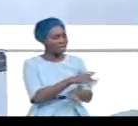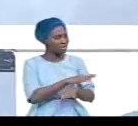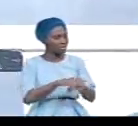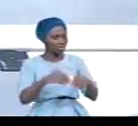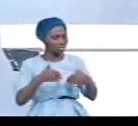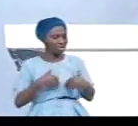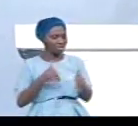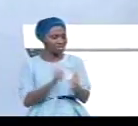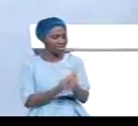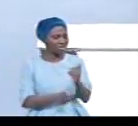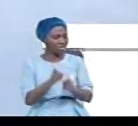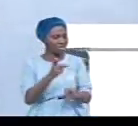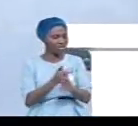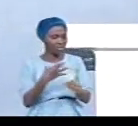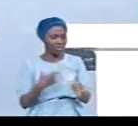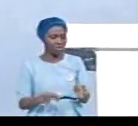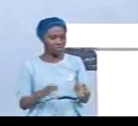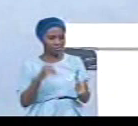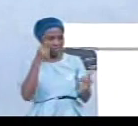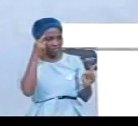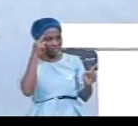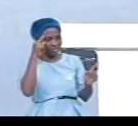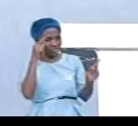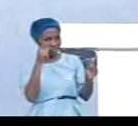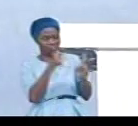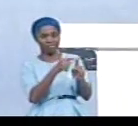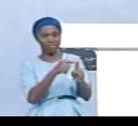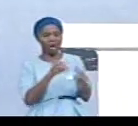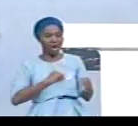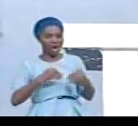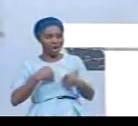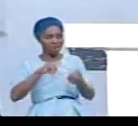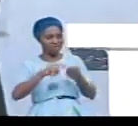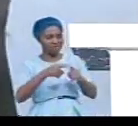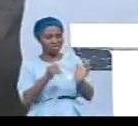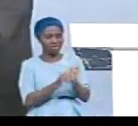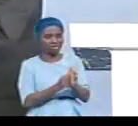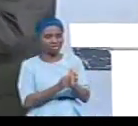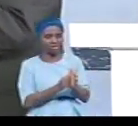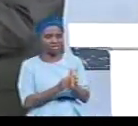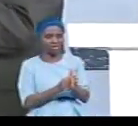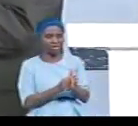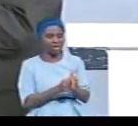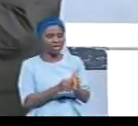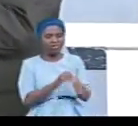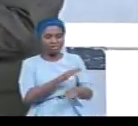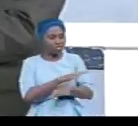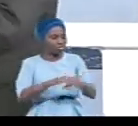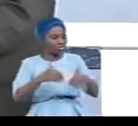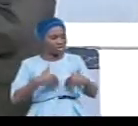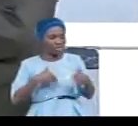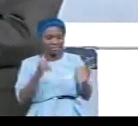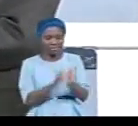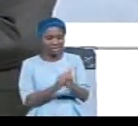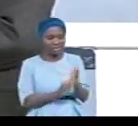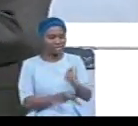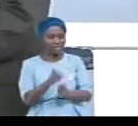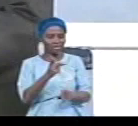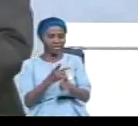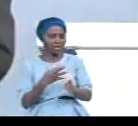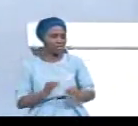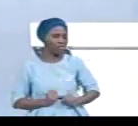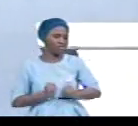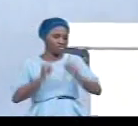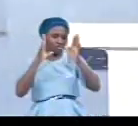goal. I had friends, fellow believers, they didn't have that kind of consecration and